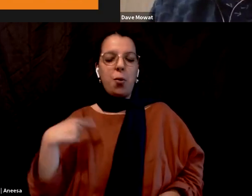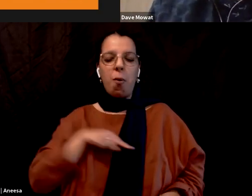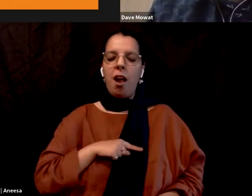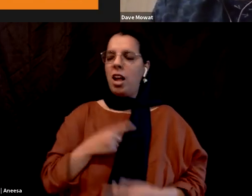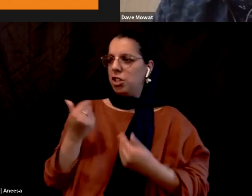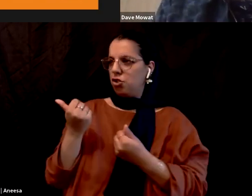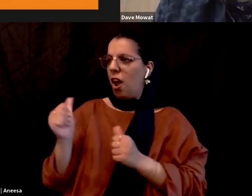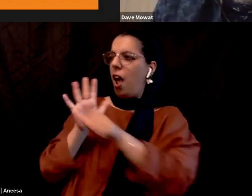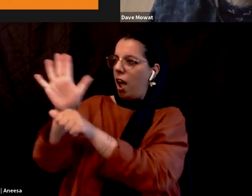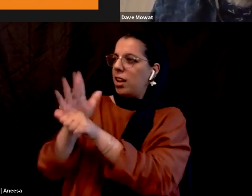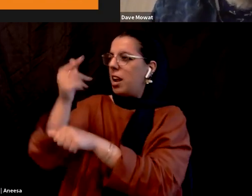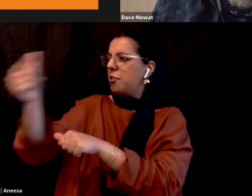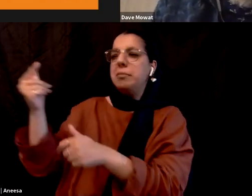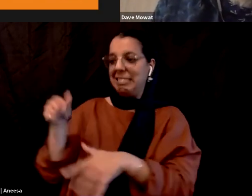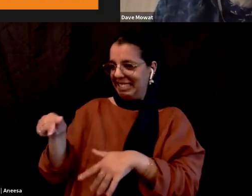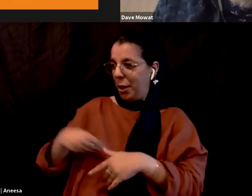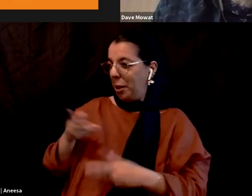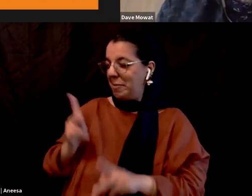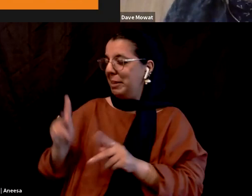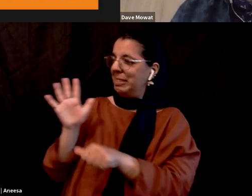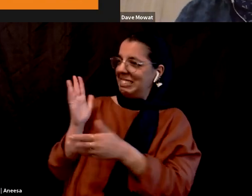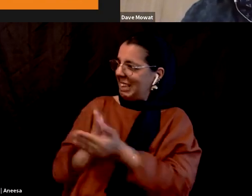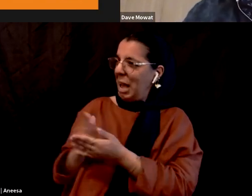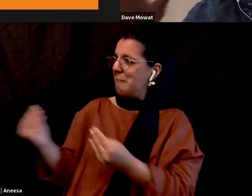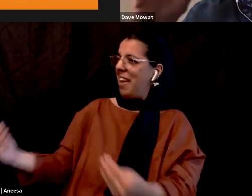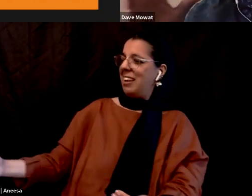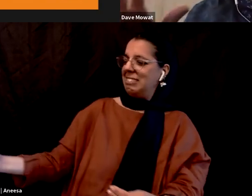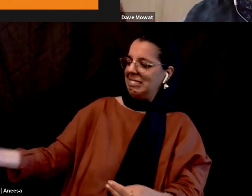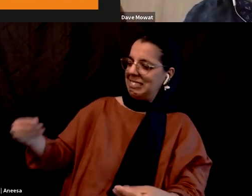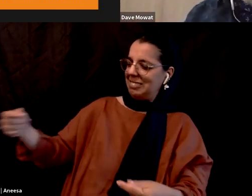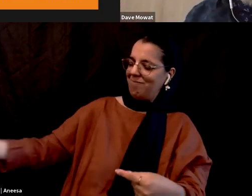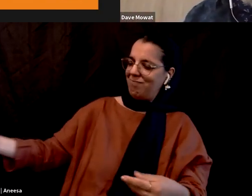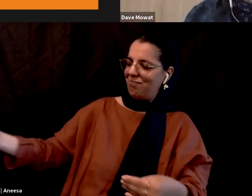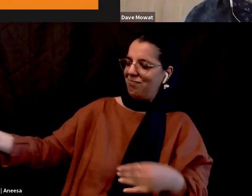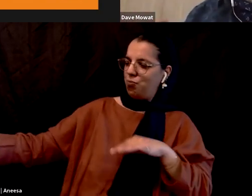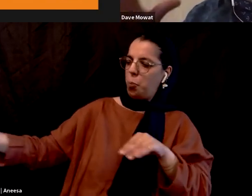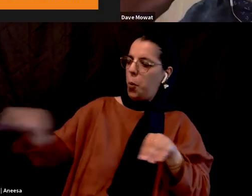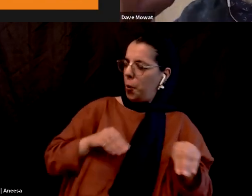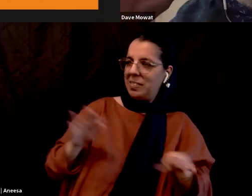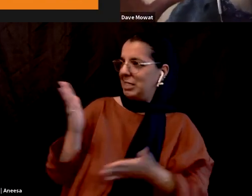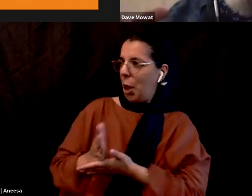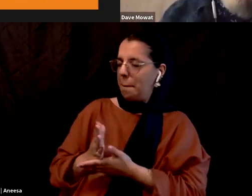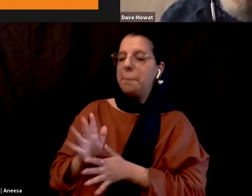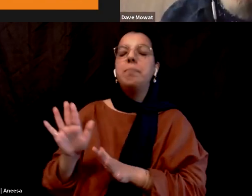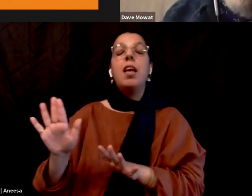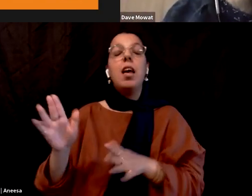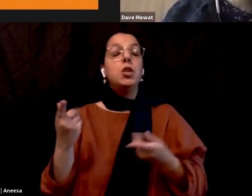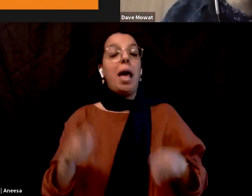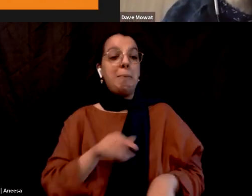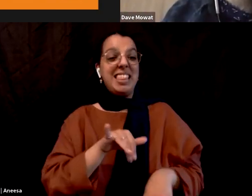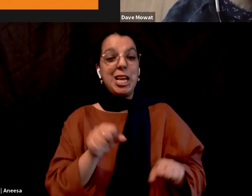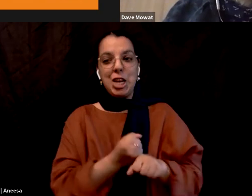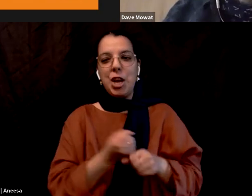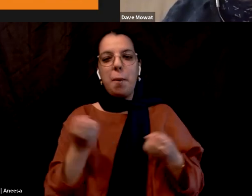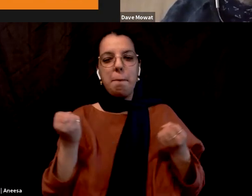But when we come into the 1870s in Alderville, there's a lot of trespassing, a lot of trespass